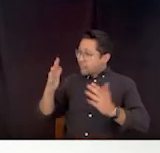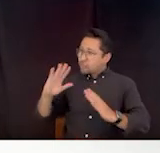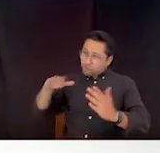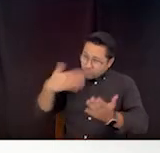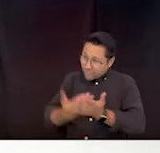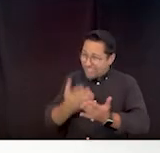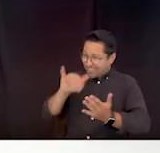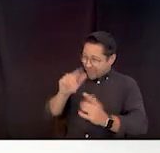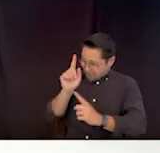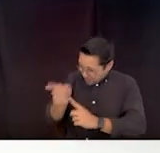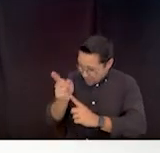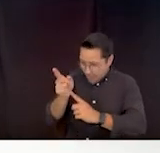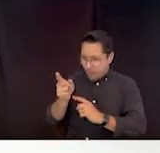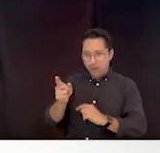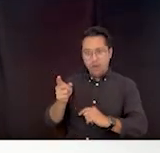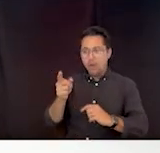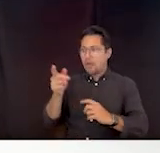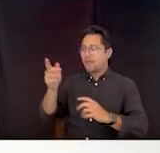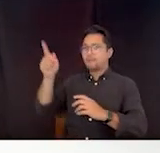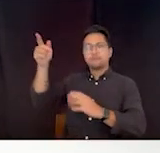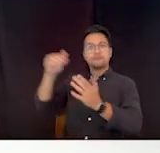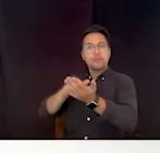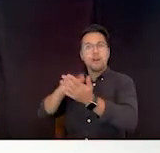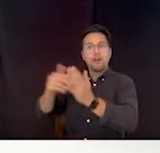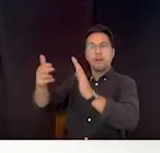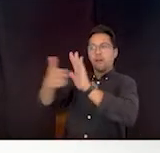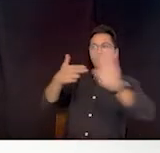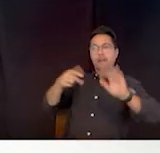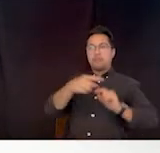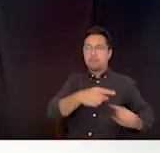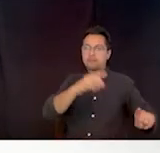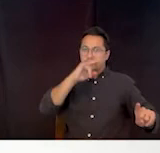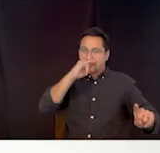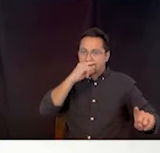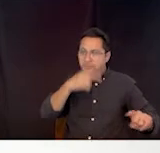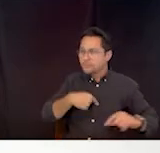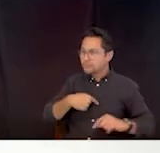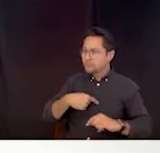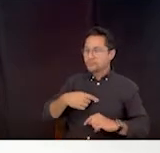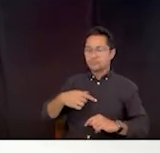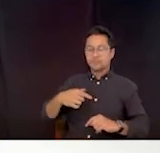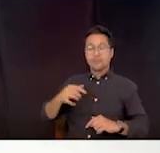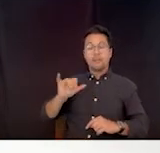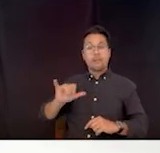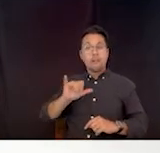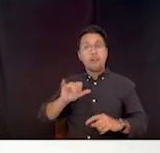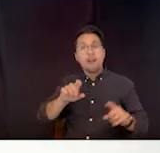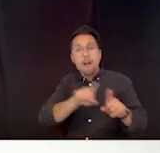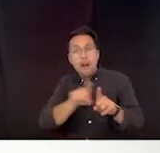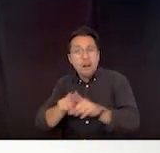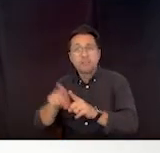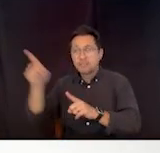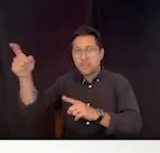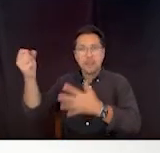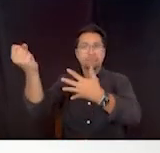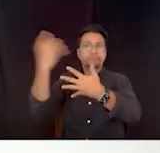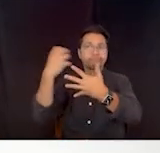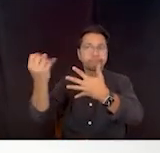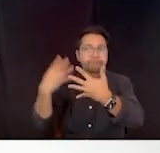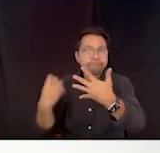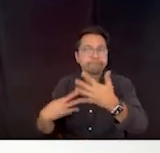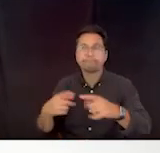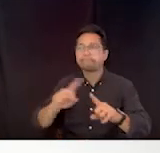as a parent and you're given that diagnosis, you're also not only given that diagnosis in an appointment, but you're also given about 17 front and